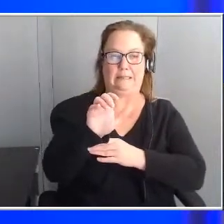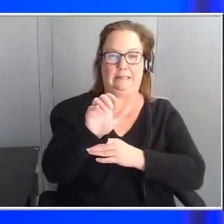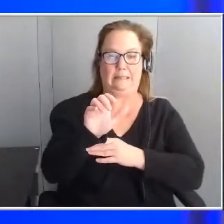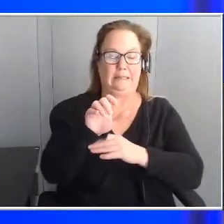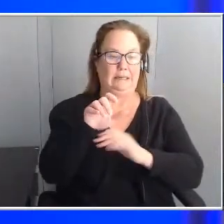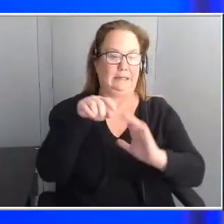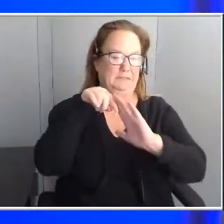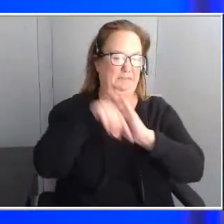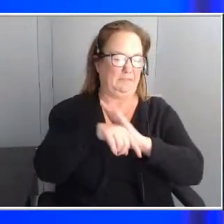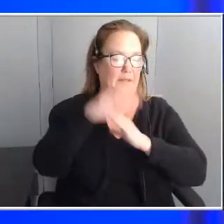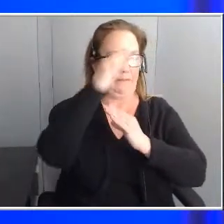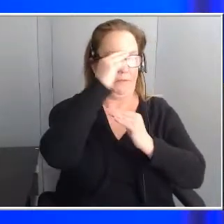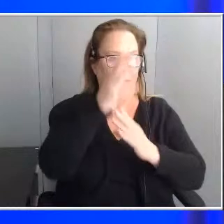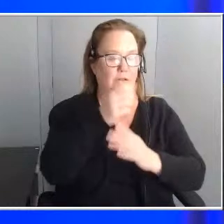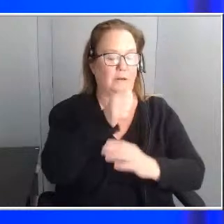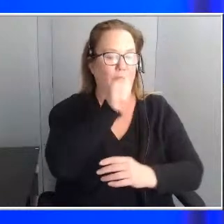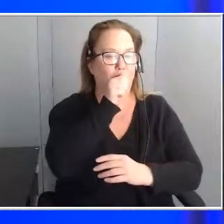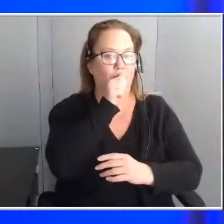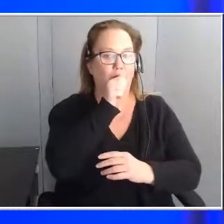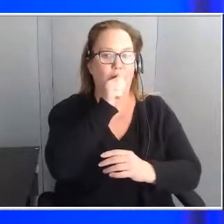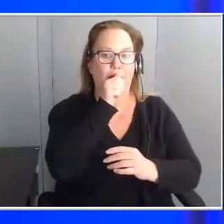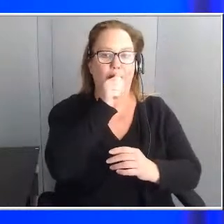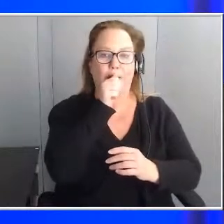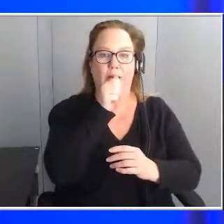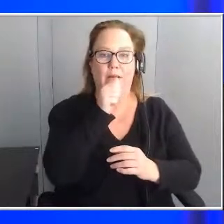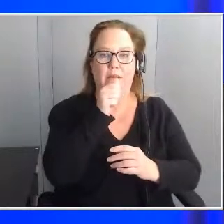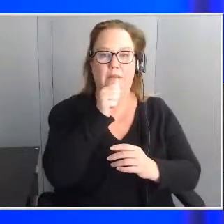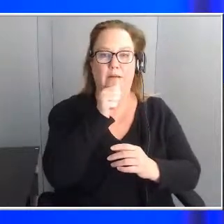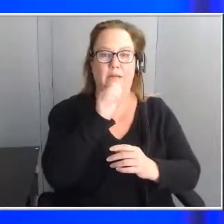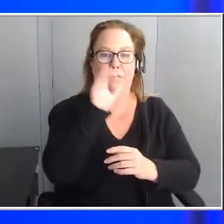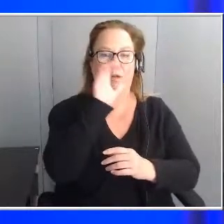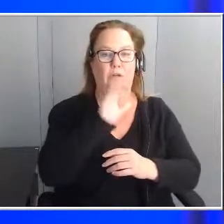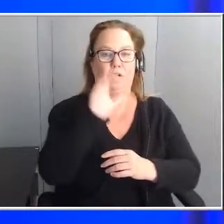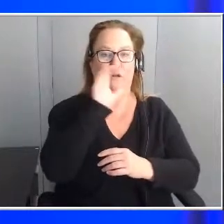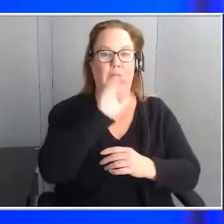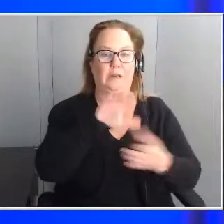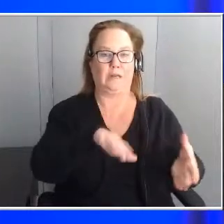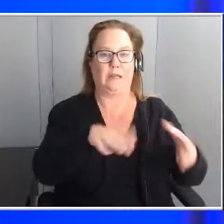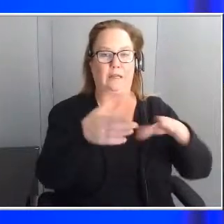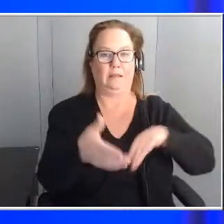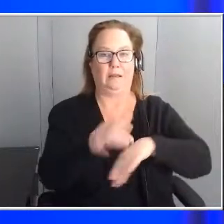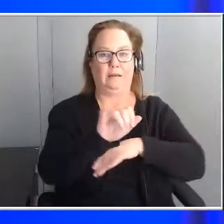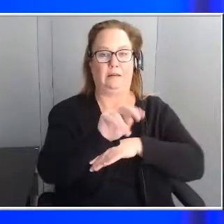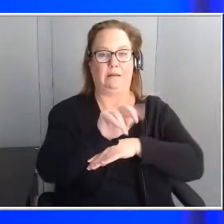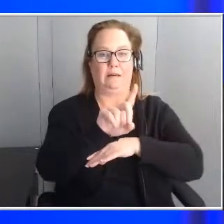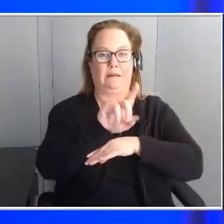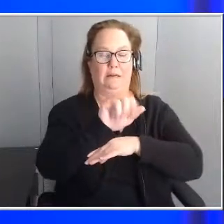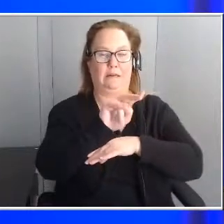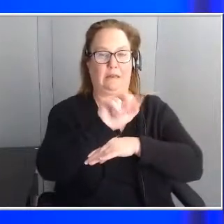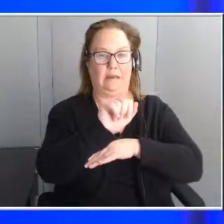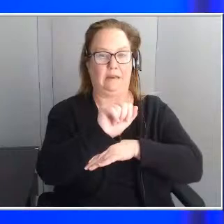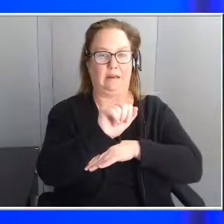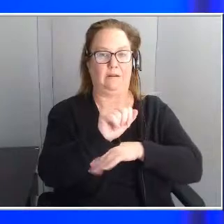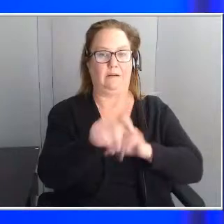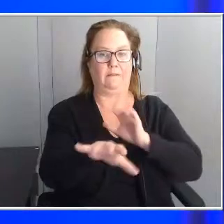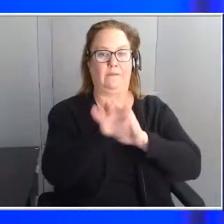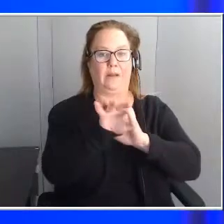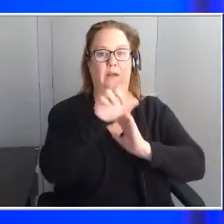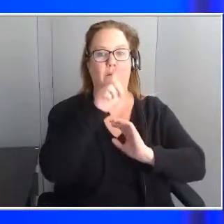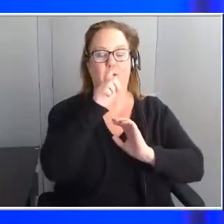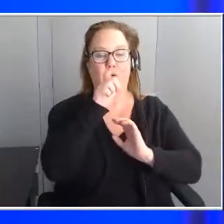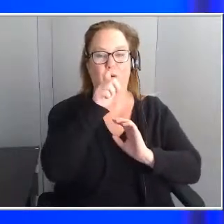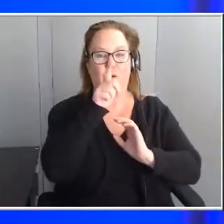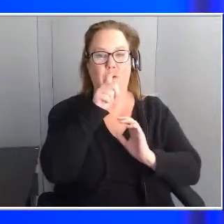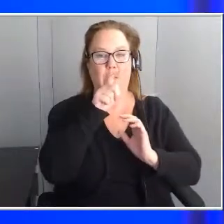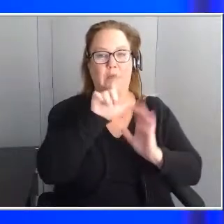details a little bit private, because then you could Google search a death in Indiana, for example, and find out who that was. And so later